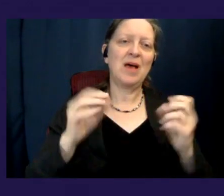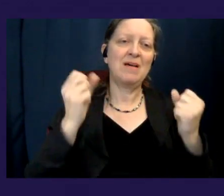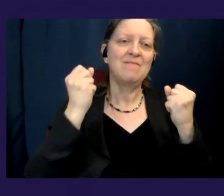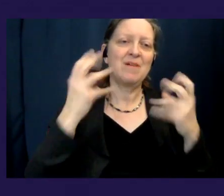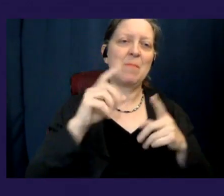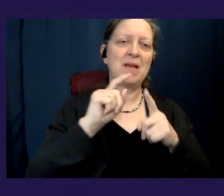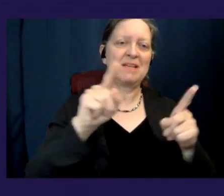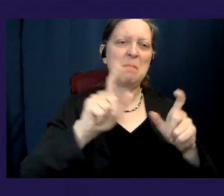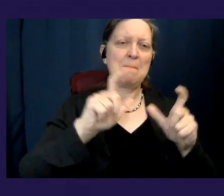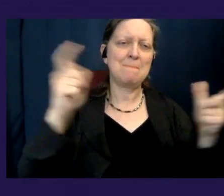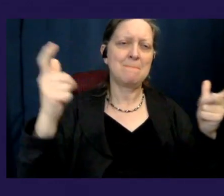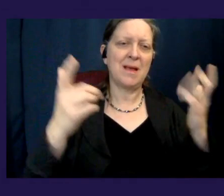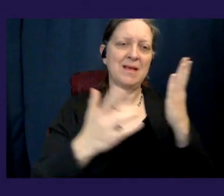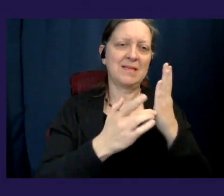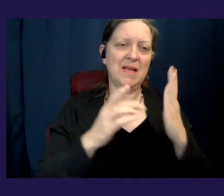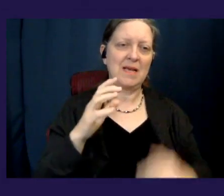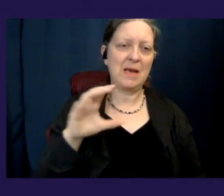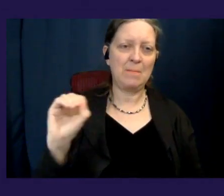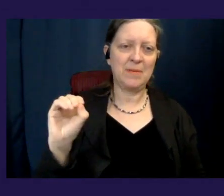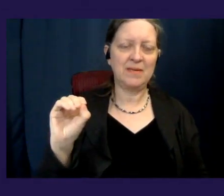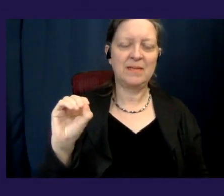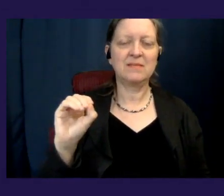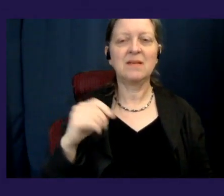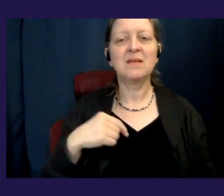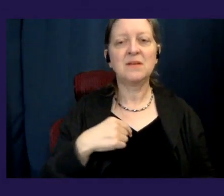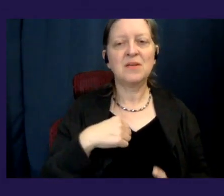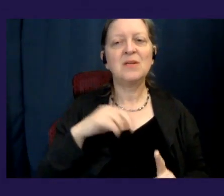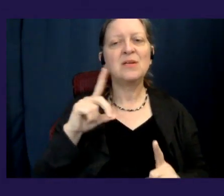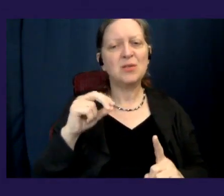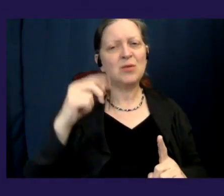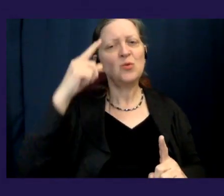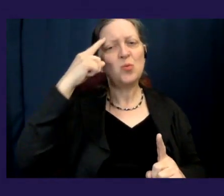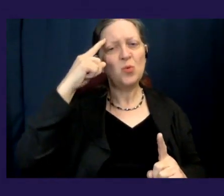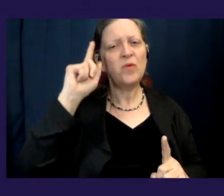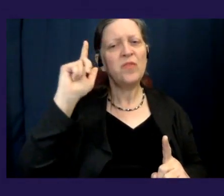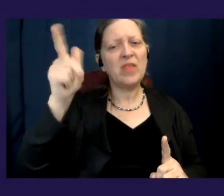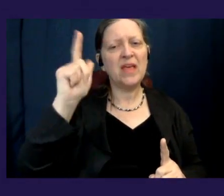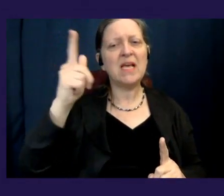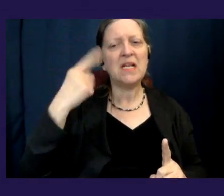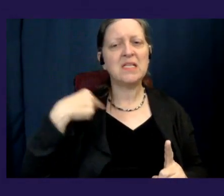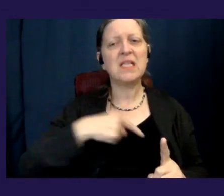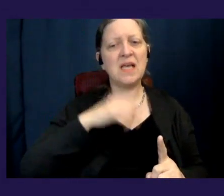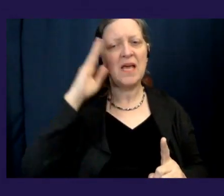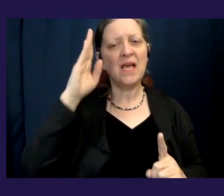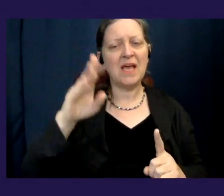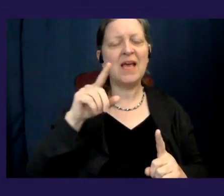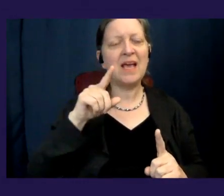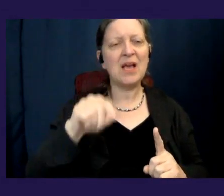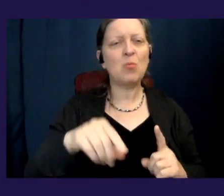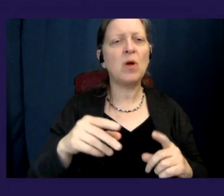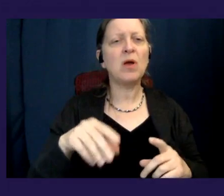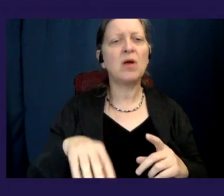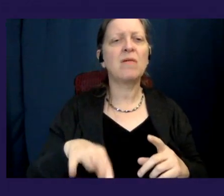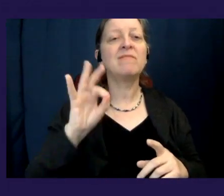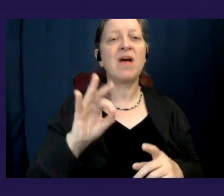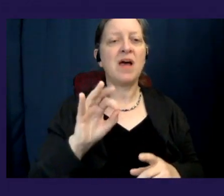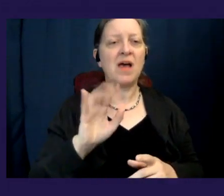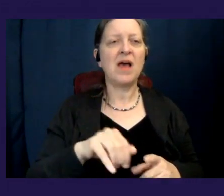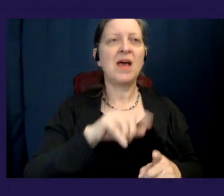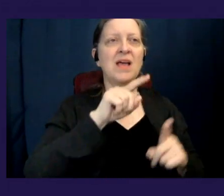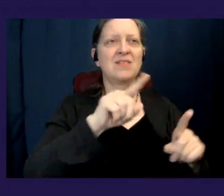So I do think eventually we'll discover that figures into the problem in some significant